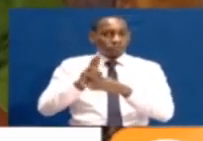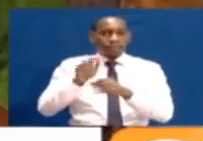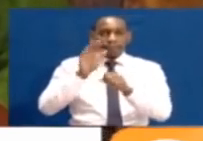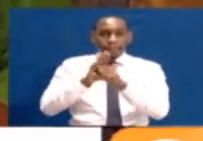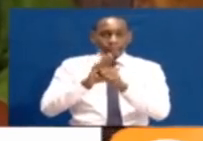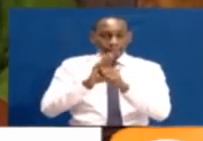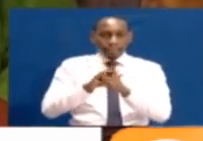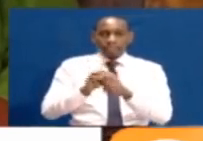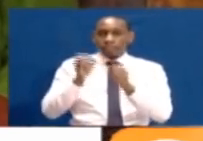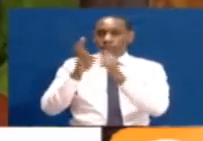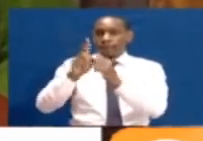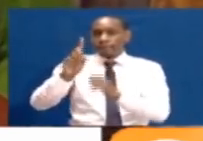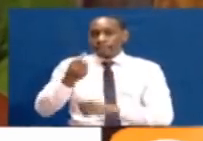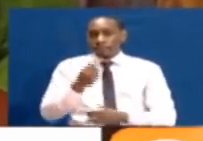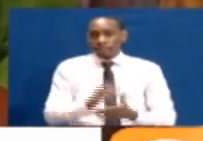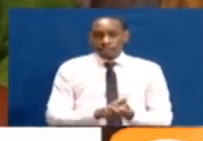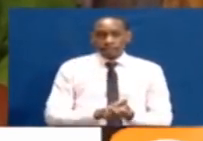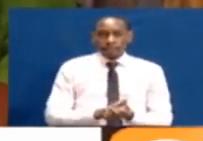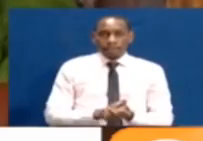12K.